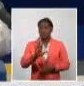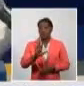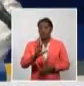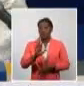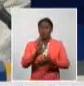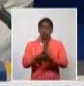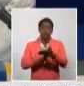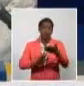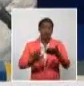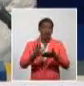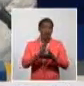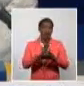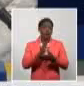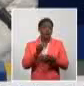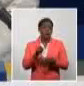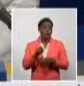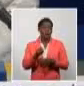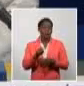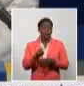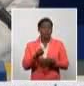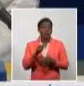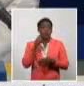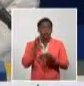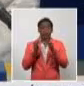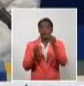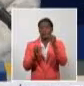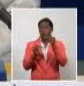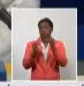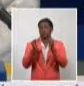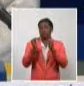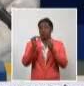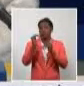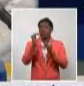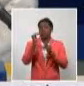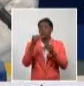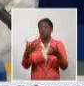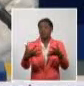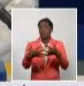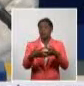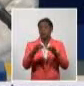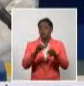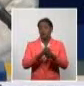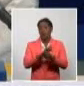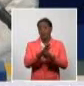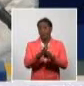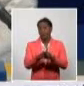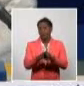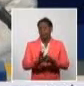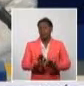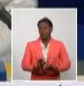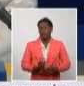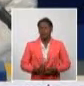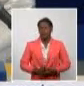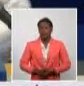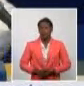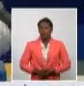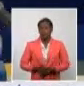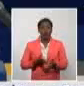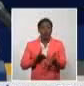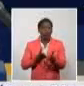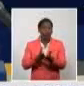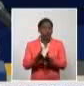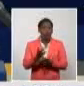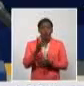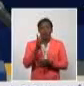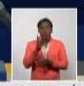were evacuated since that were reported at the beginning of the pandemic, and yesterday 42